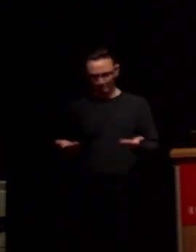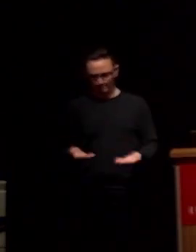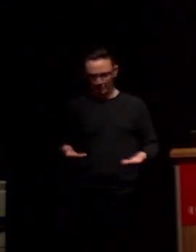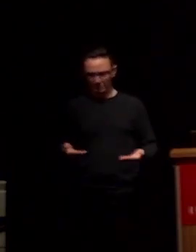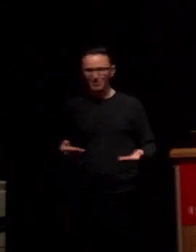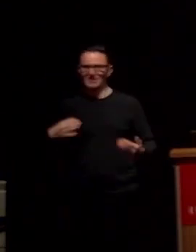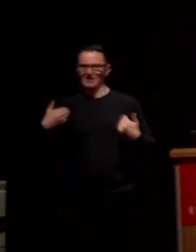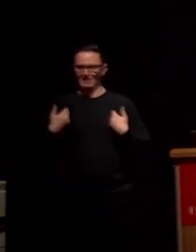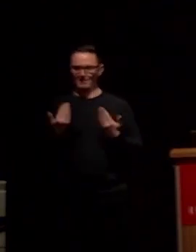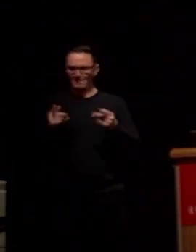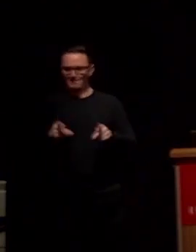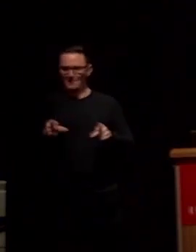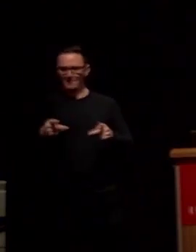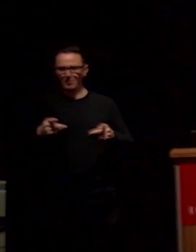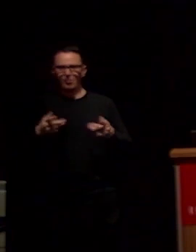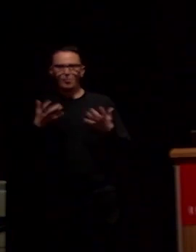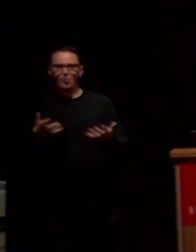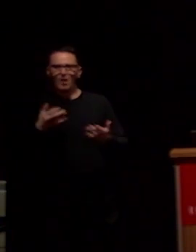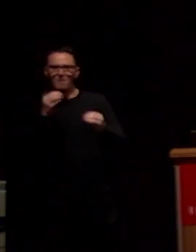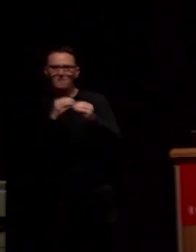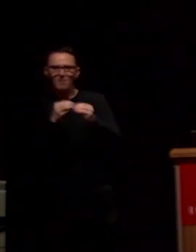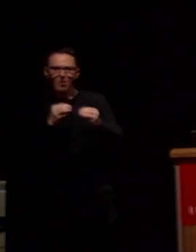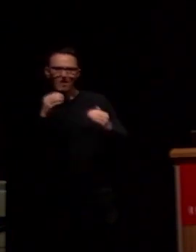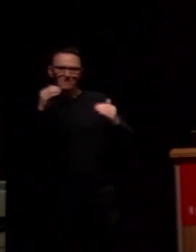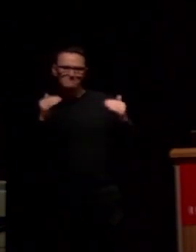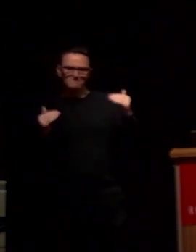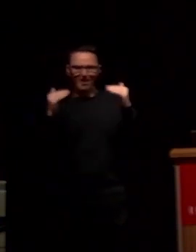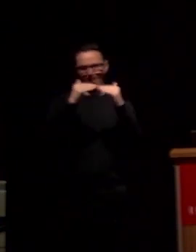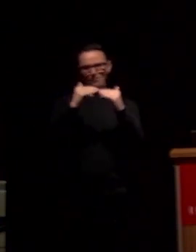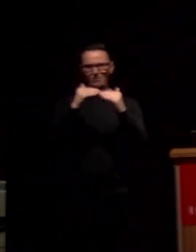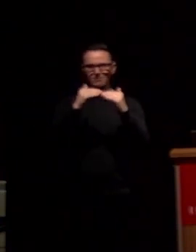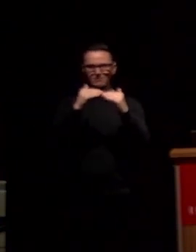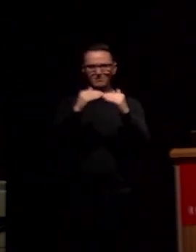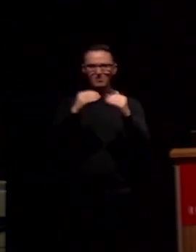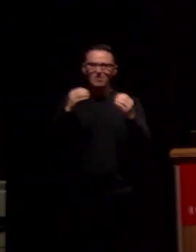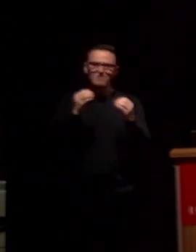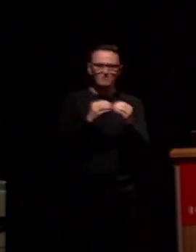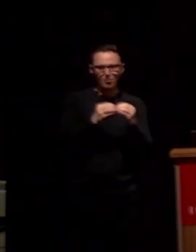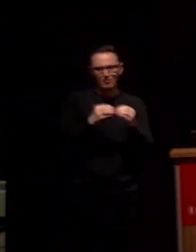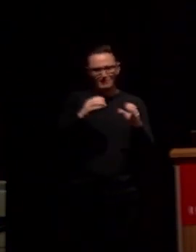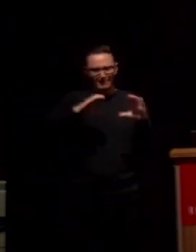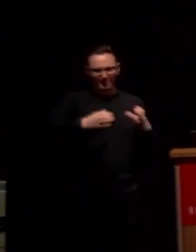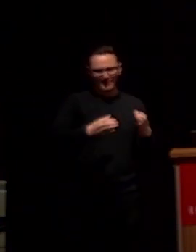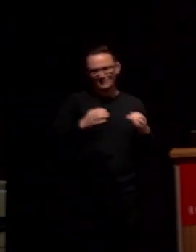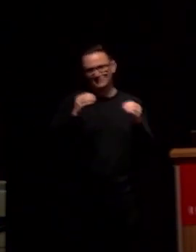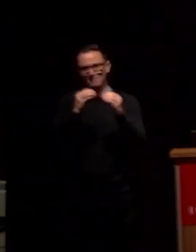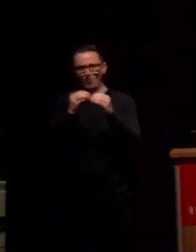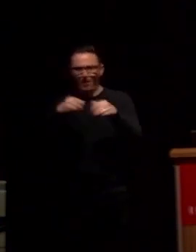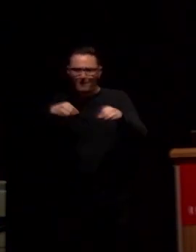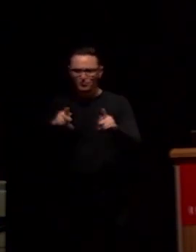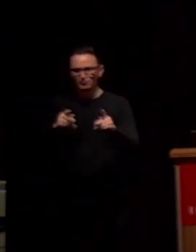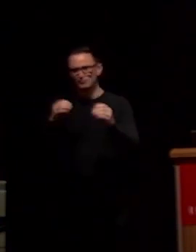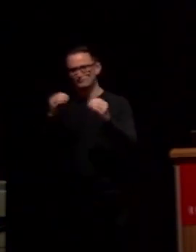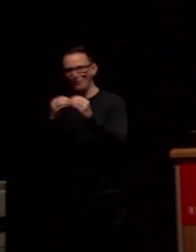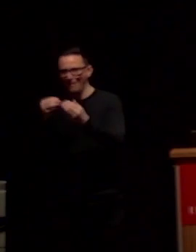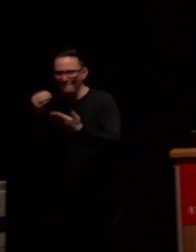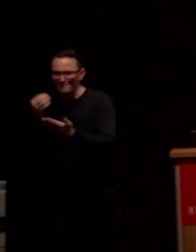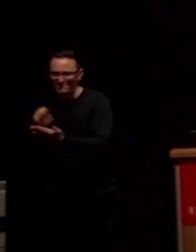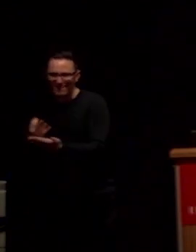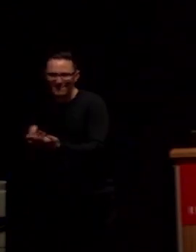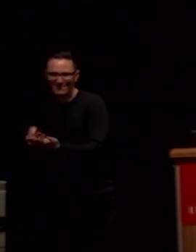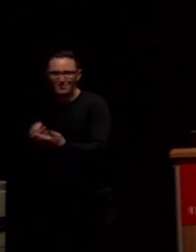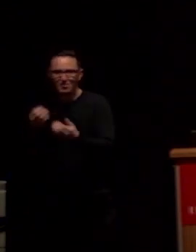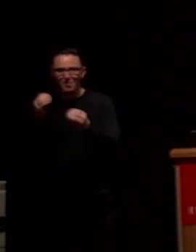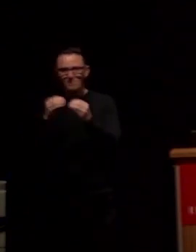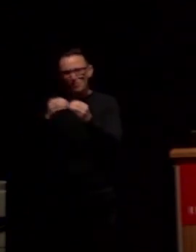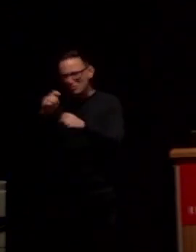more health equity, more mental health equity courses, opportunities, funding to go to get training